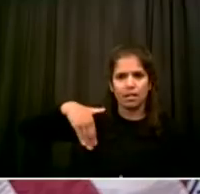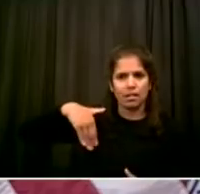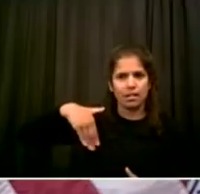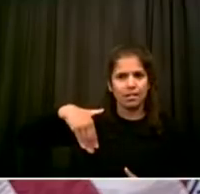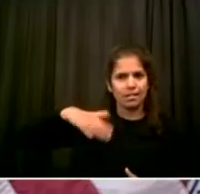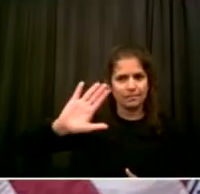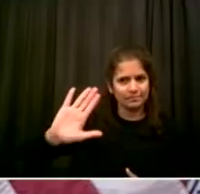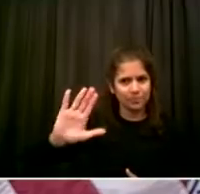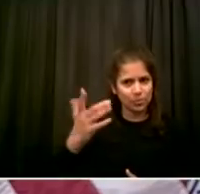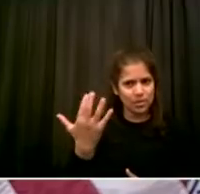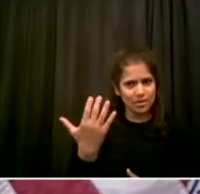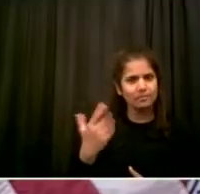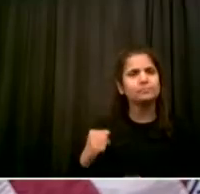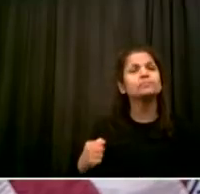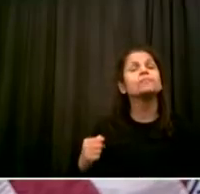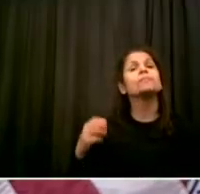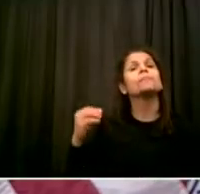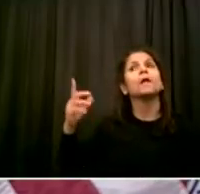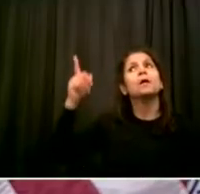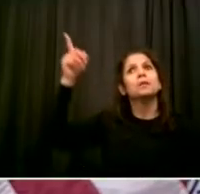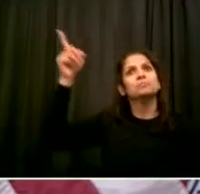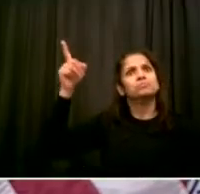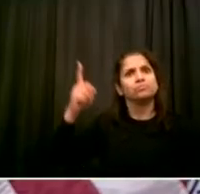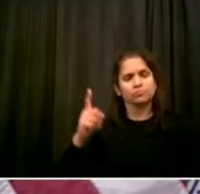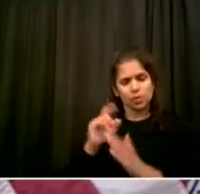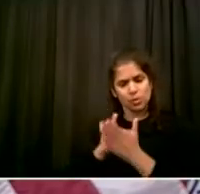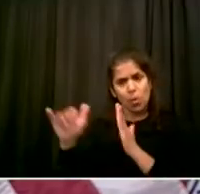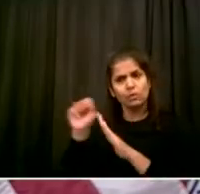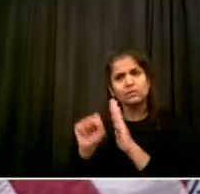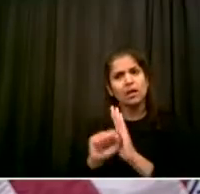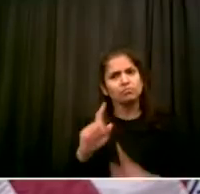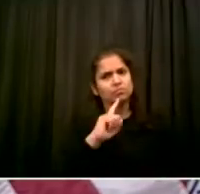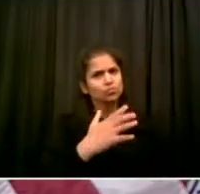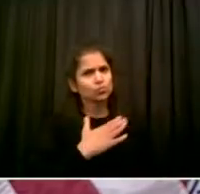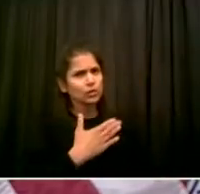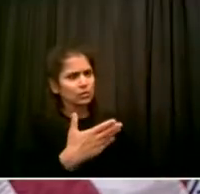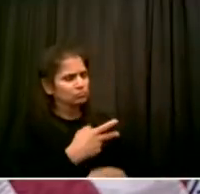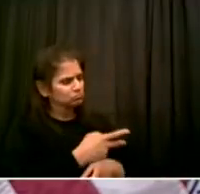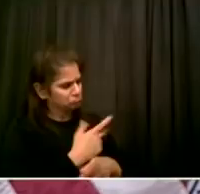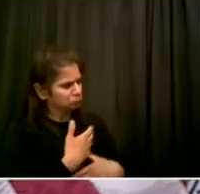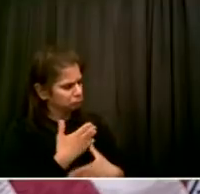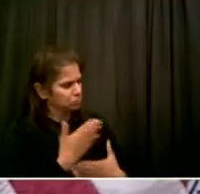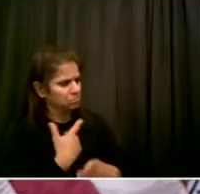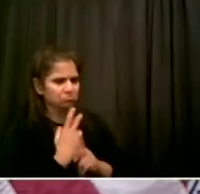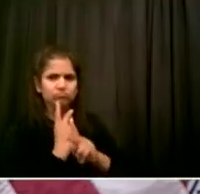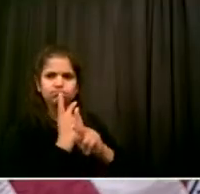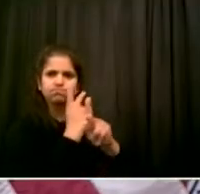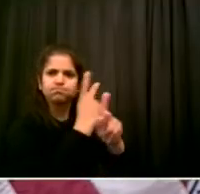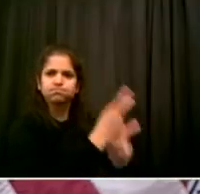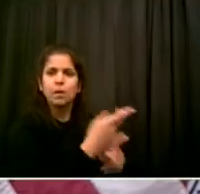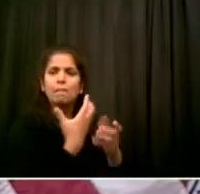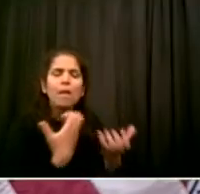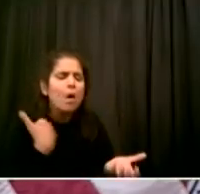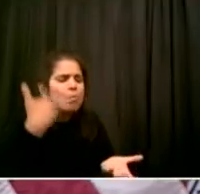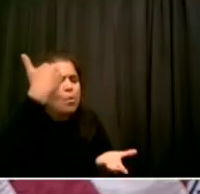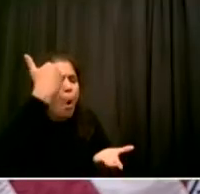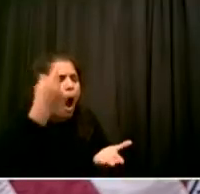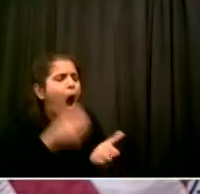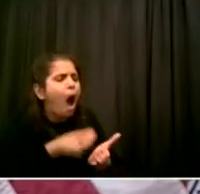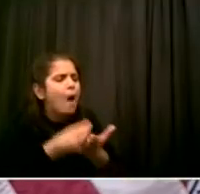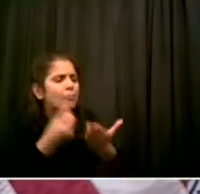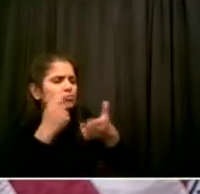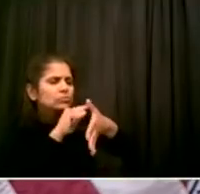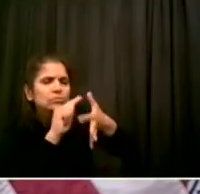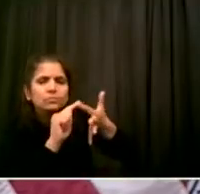people and to keep working people working by having this authority as a last resort. So this is